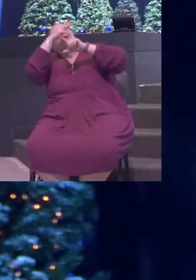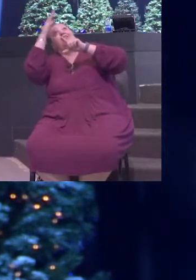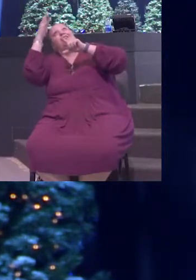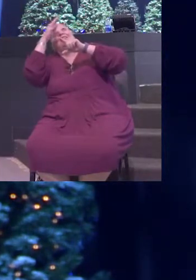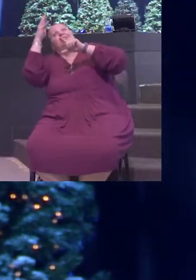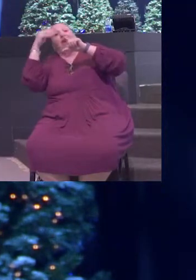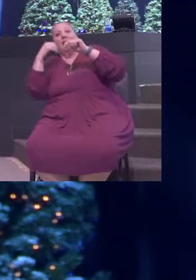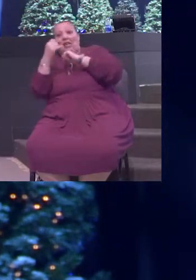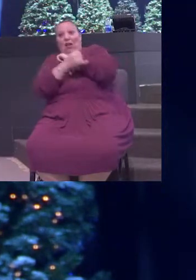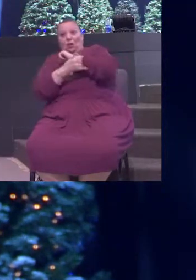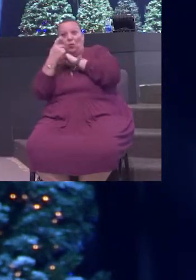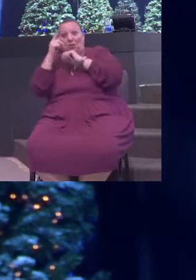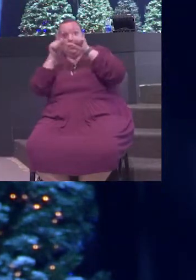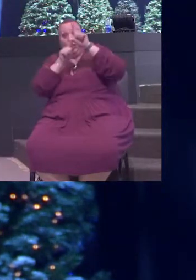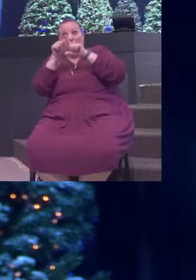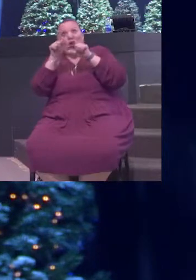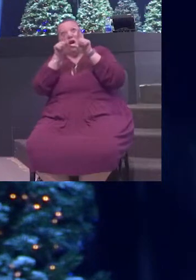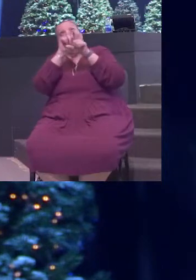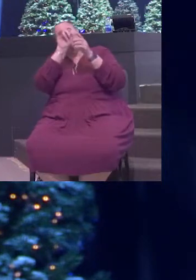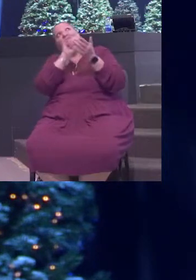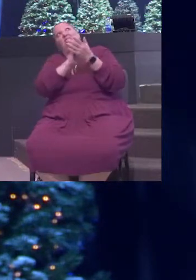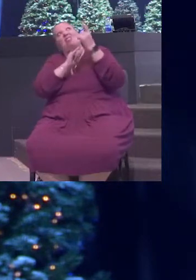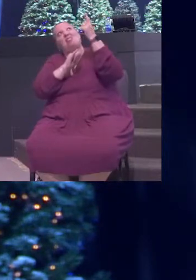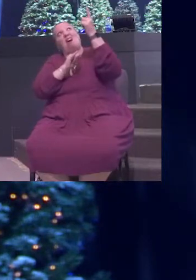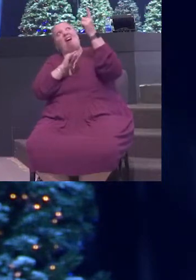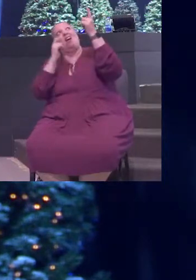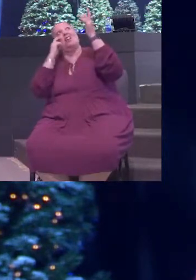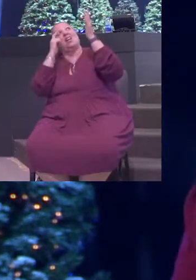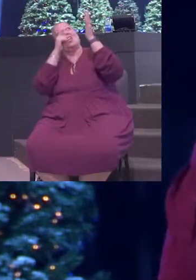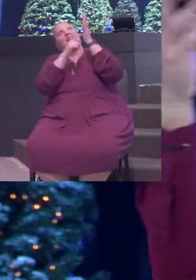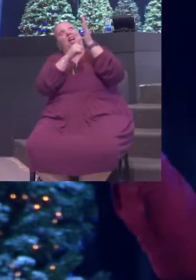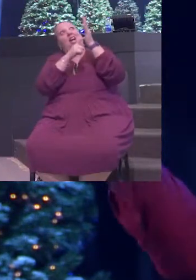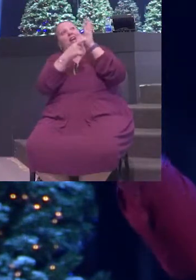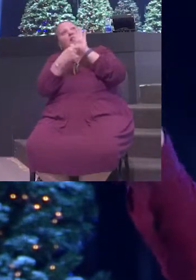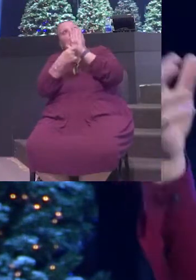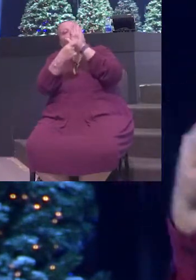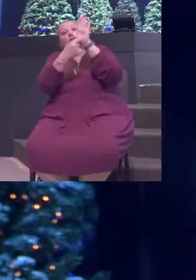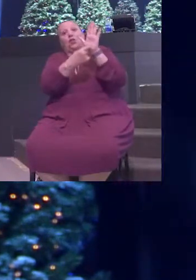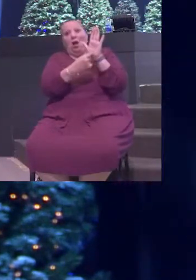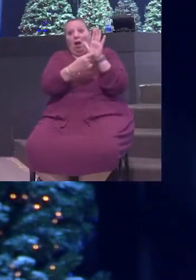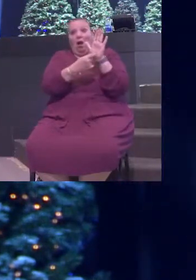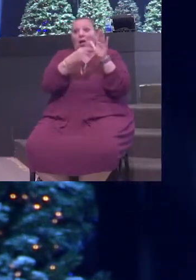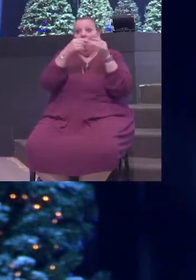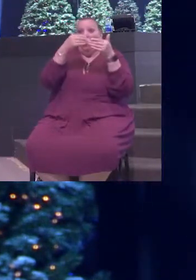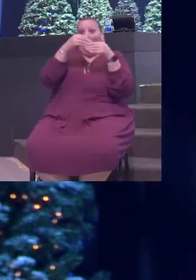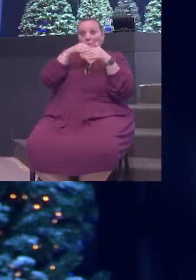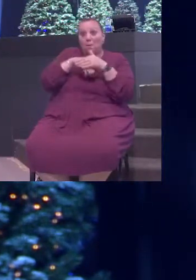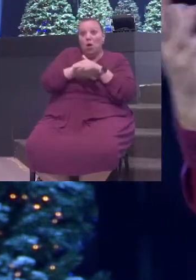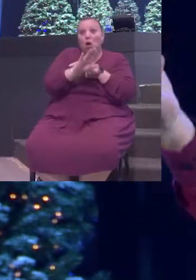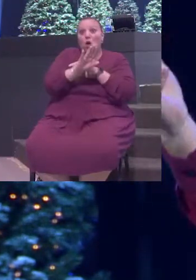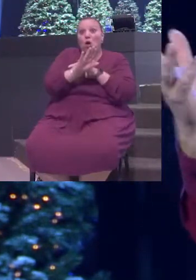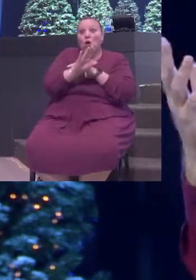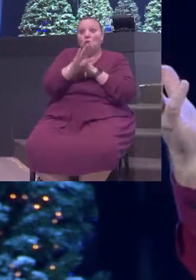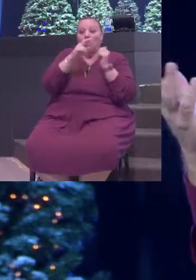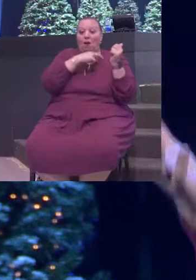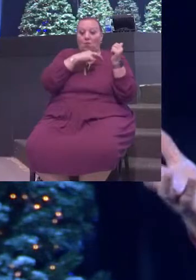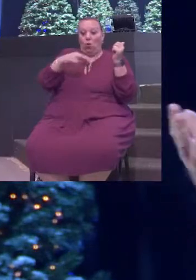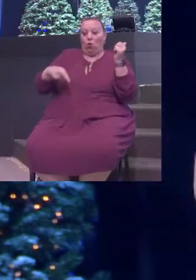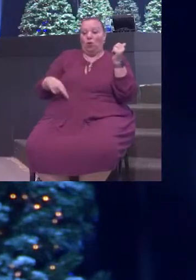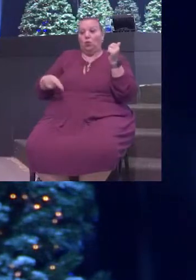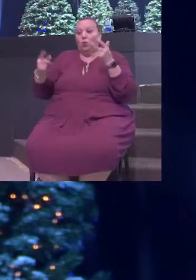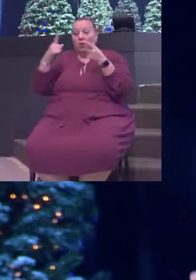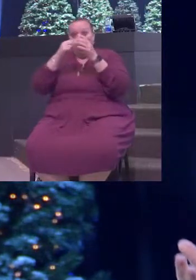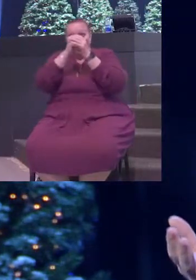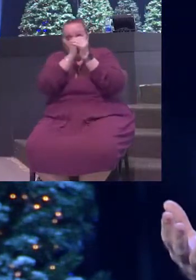And in our country, when we see a star like that, it's an indication, it's a sign that there's been the birth of royalty, and we've come